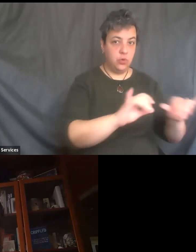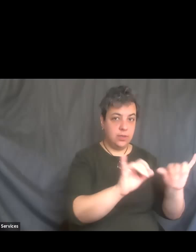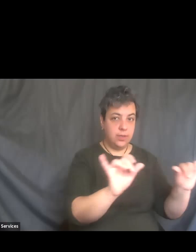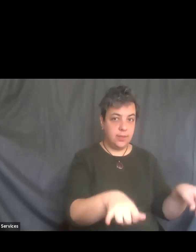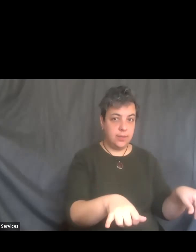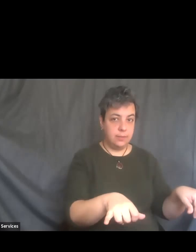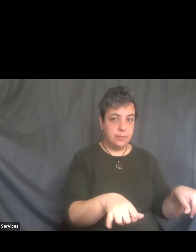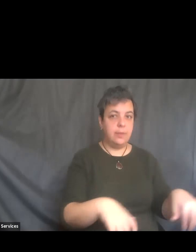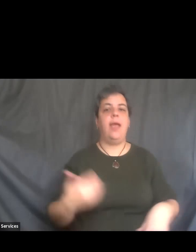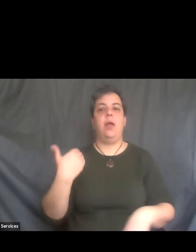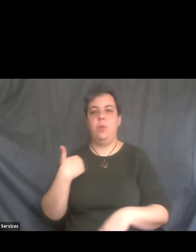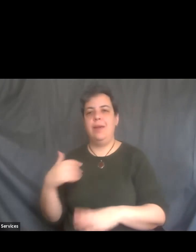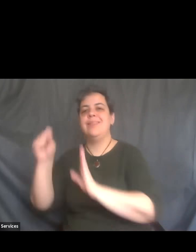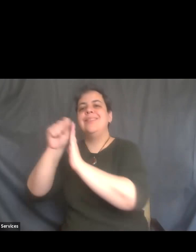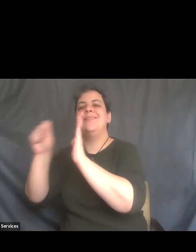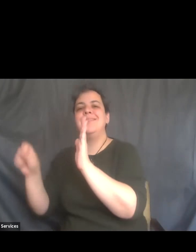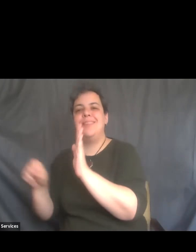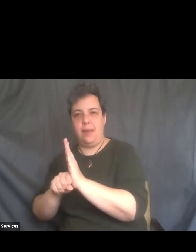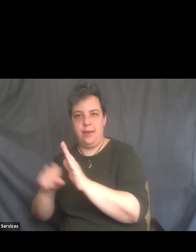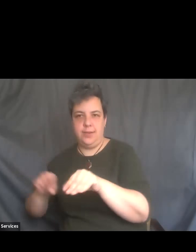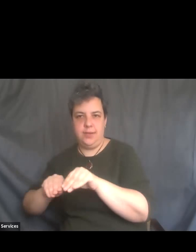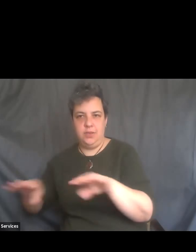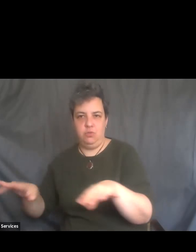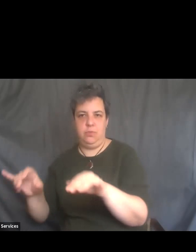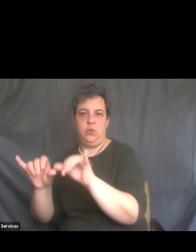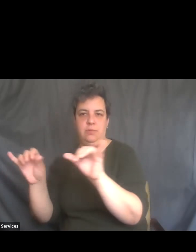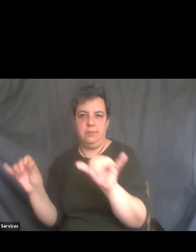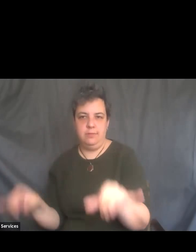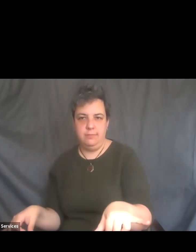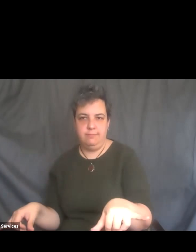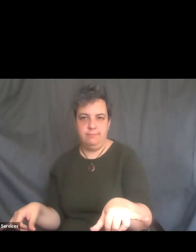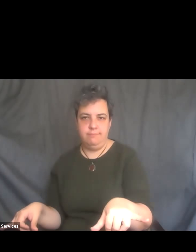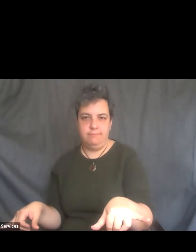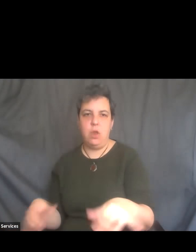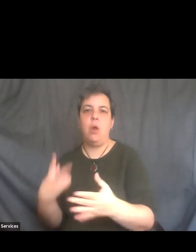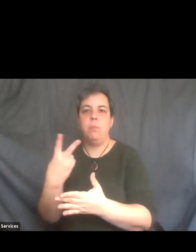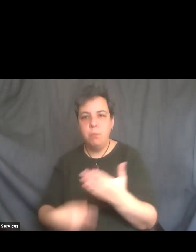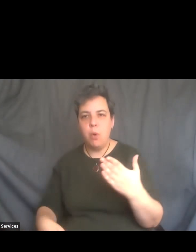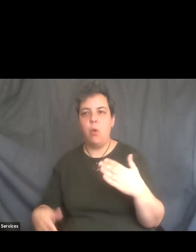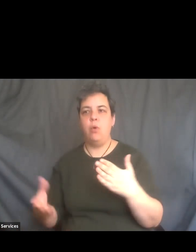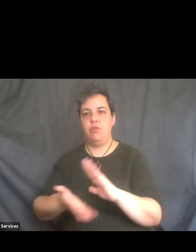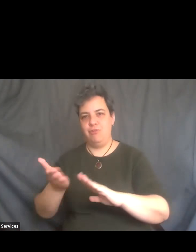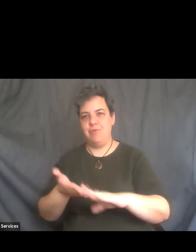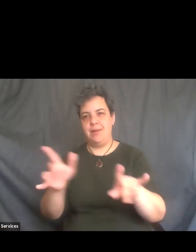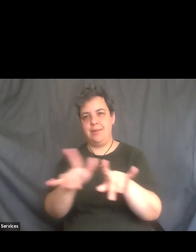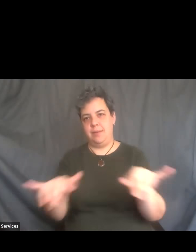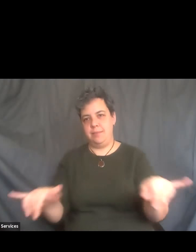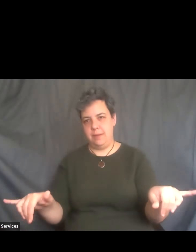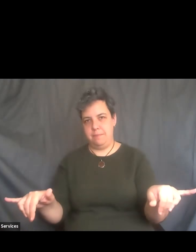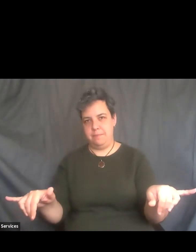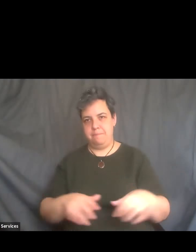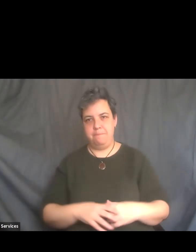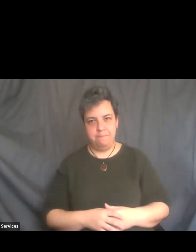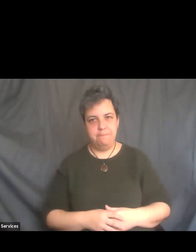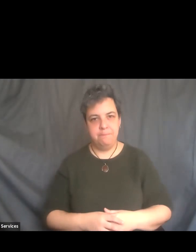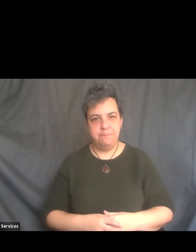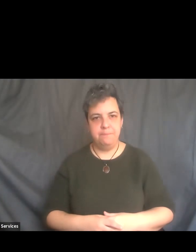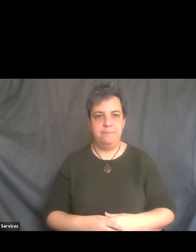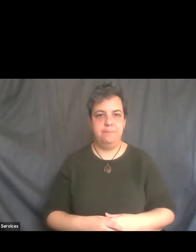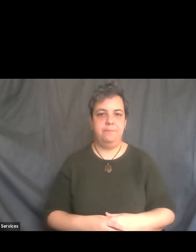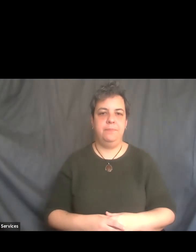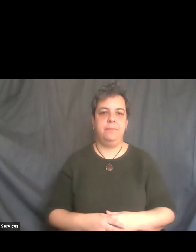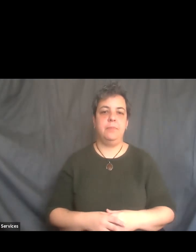in the chat the links to those different sites if it will be helpful. Thank you, Dr. Ige.